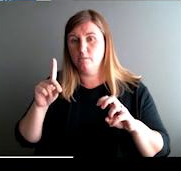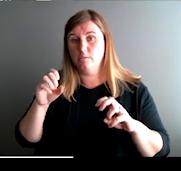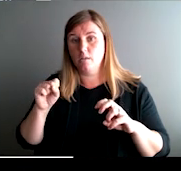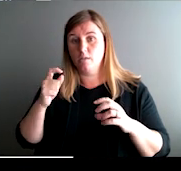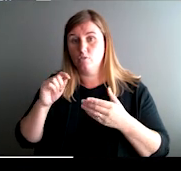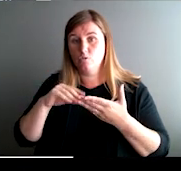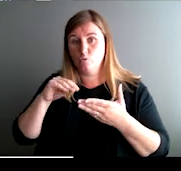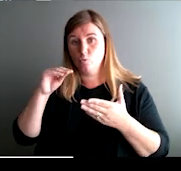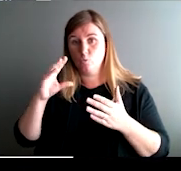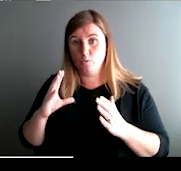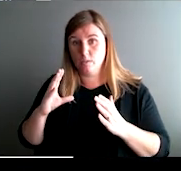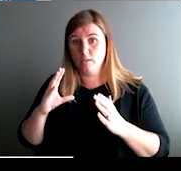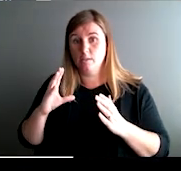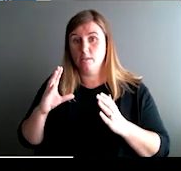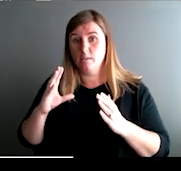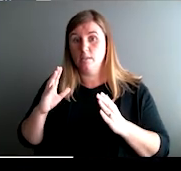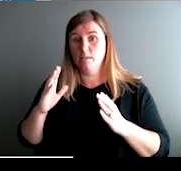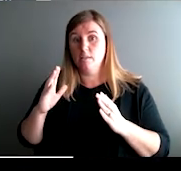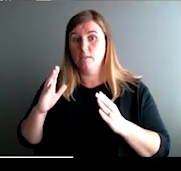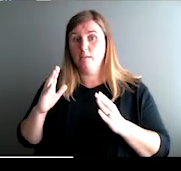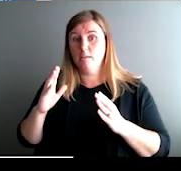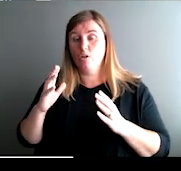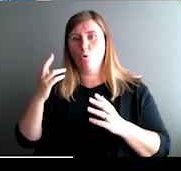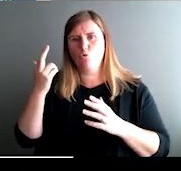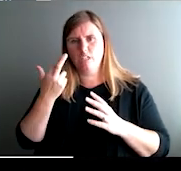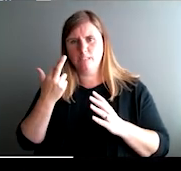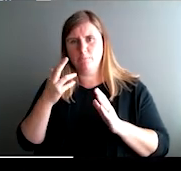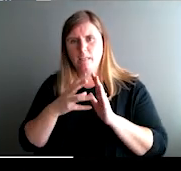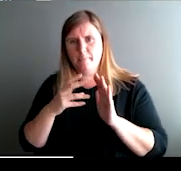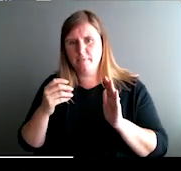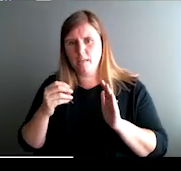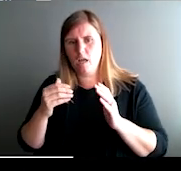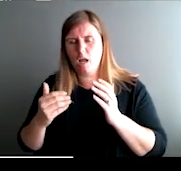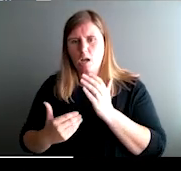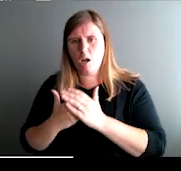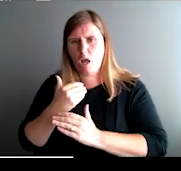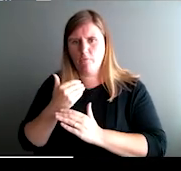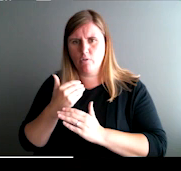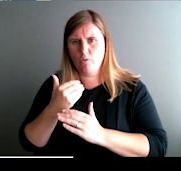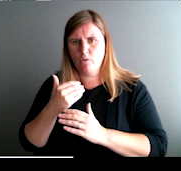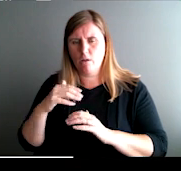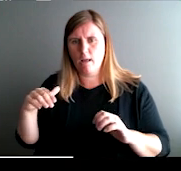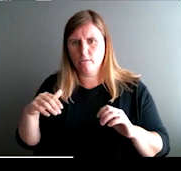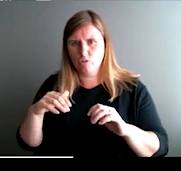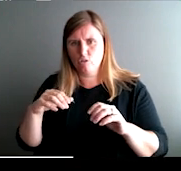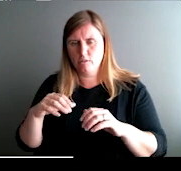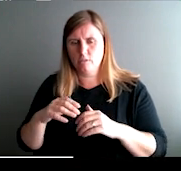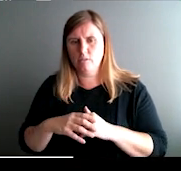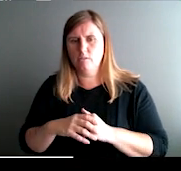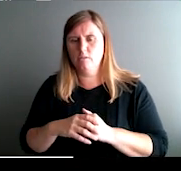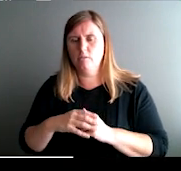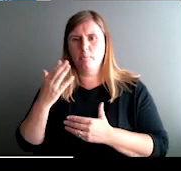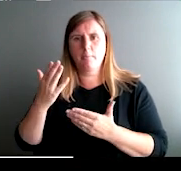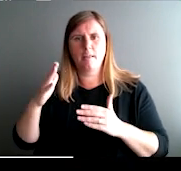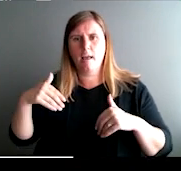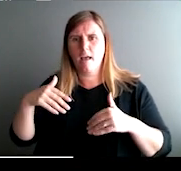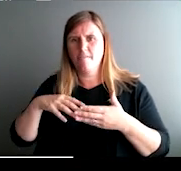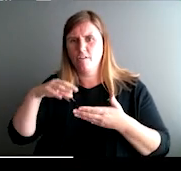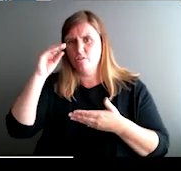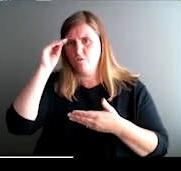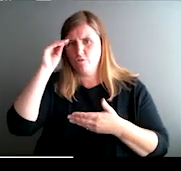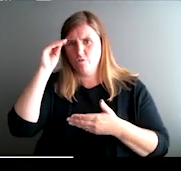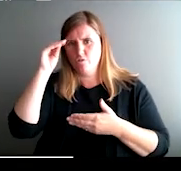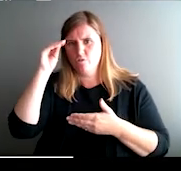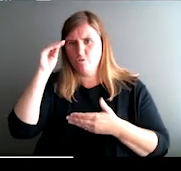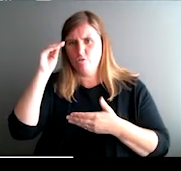student reasonably imitate a novel action? So they haven't learned